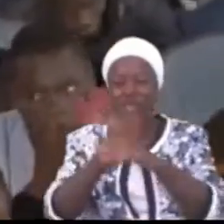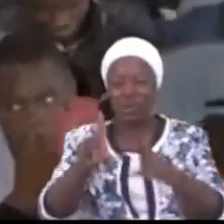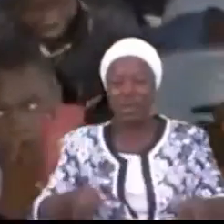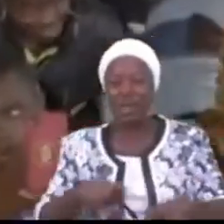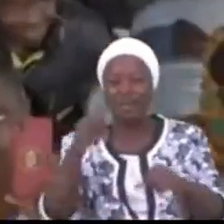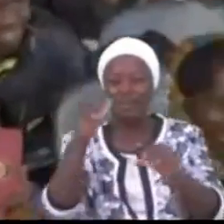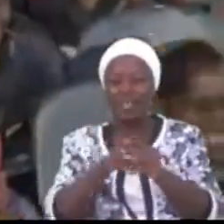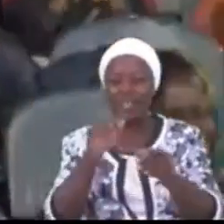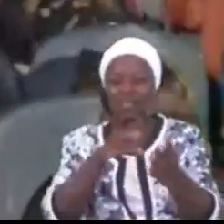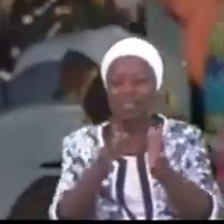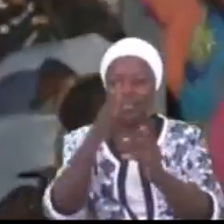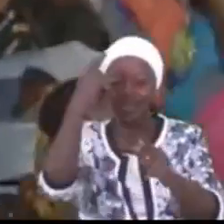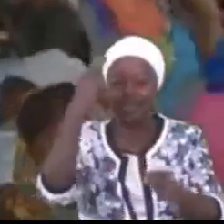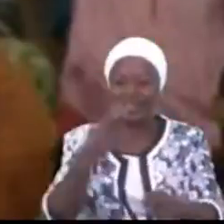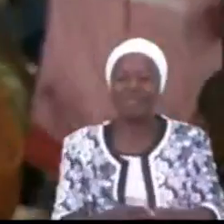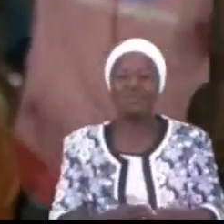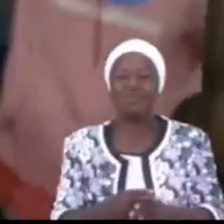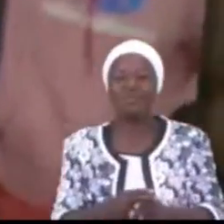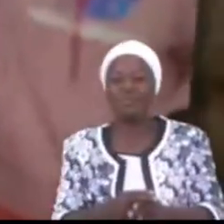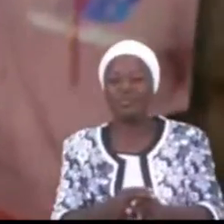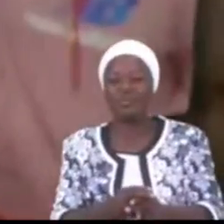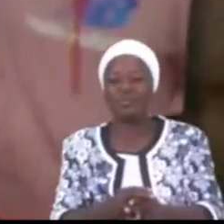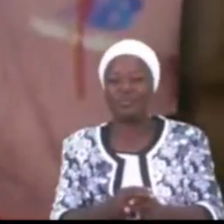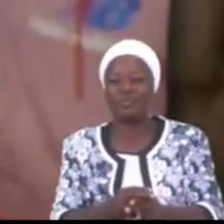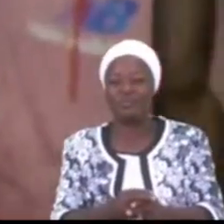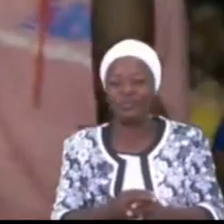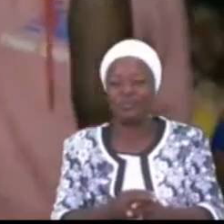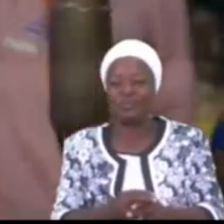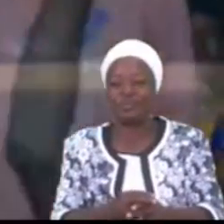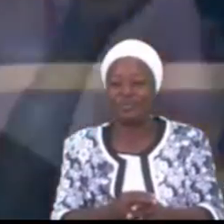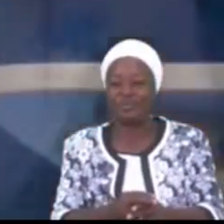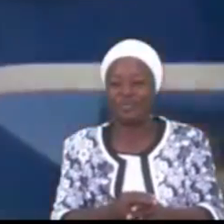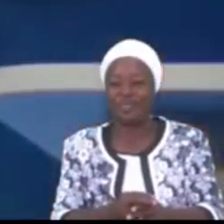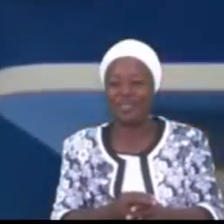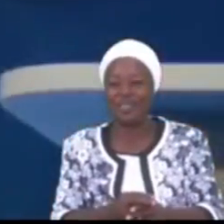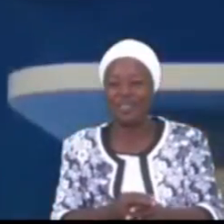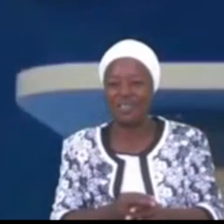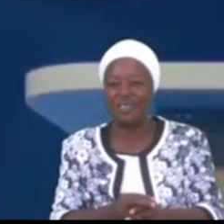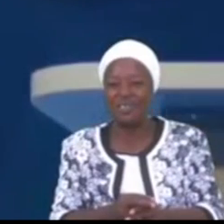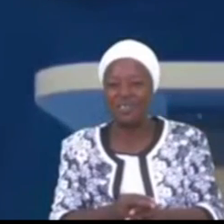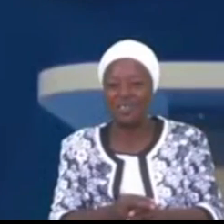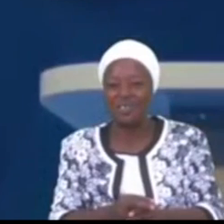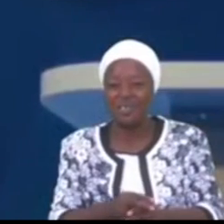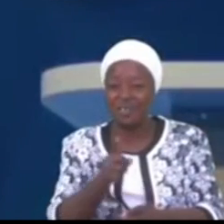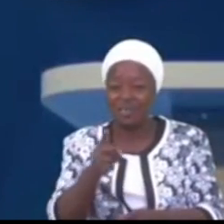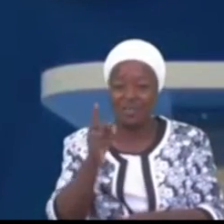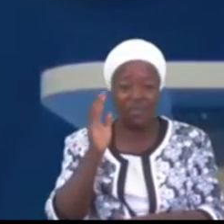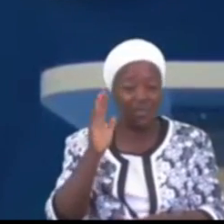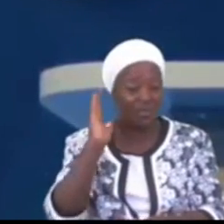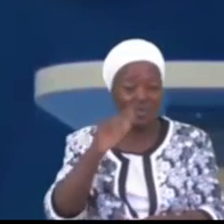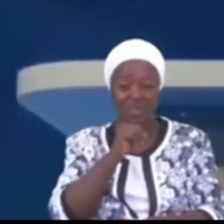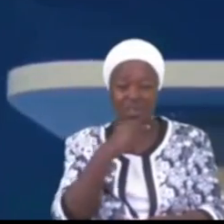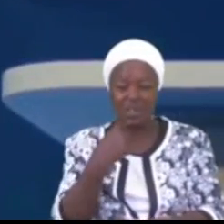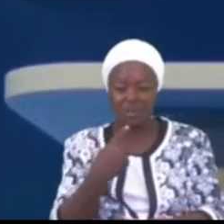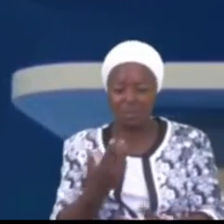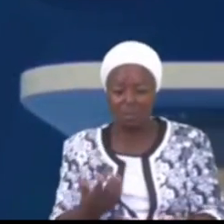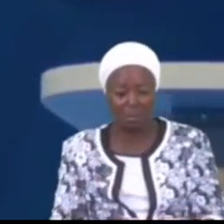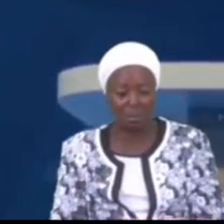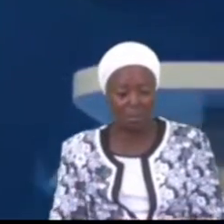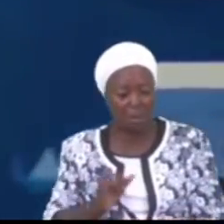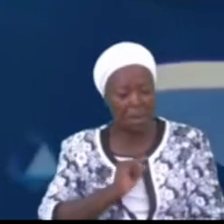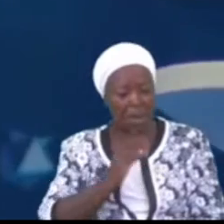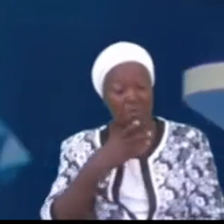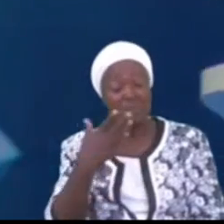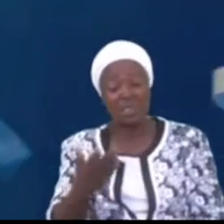life, in Jesus' name. You won't say, I wonder I was there.